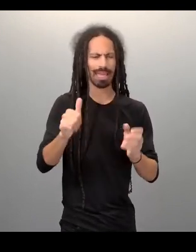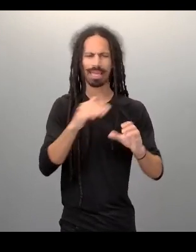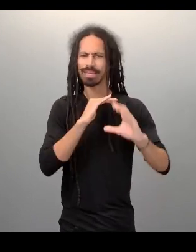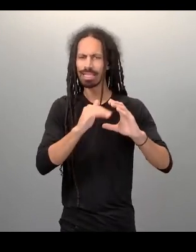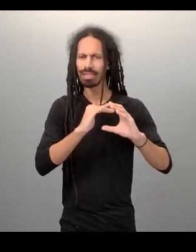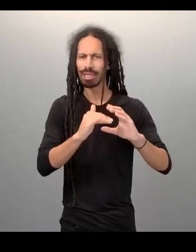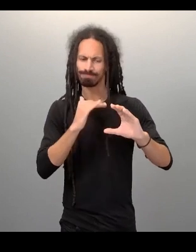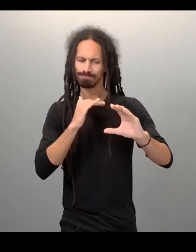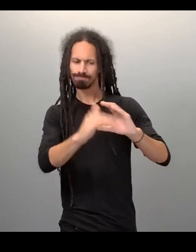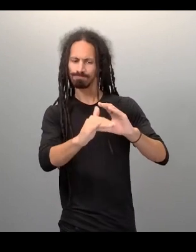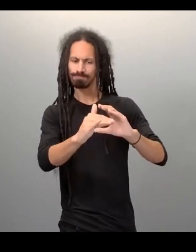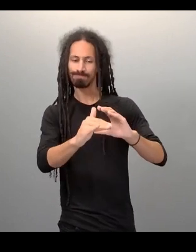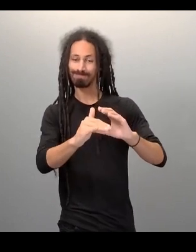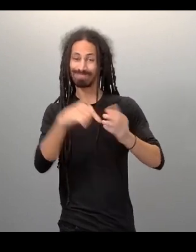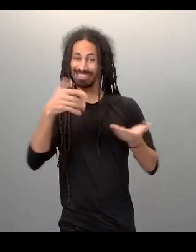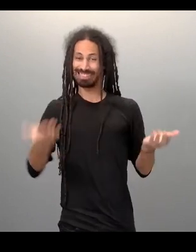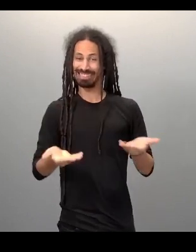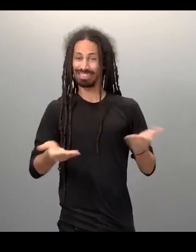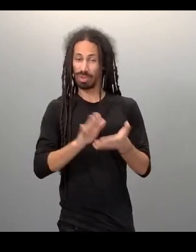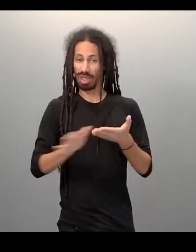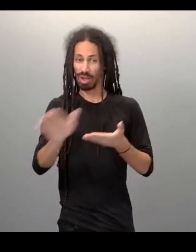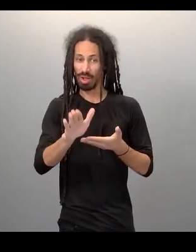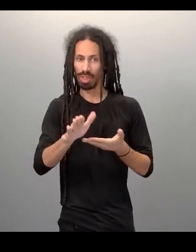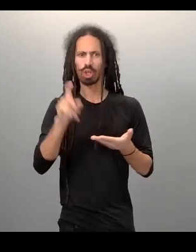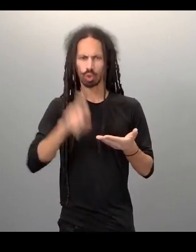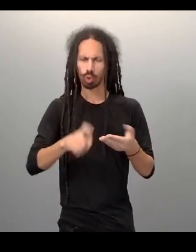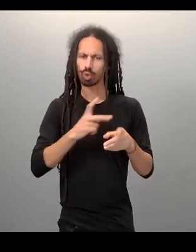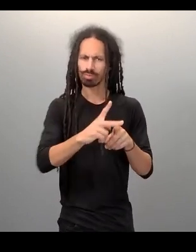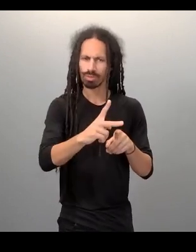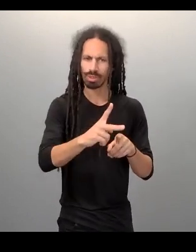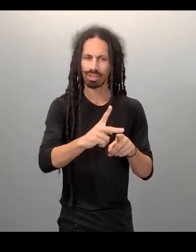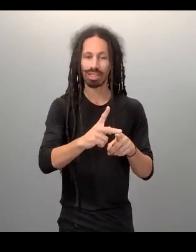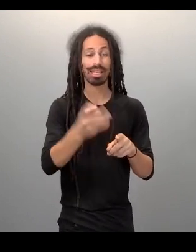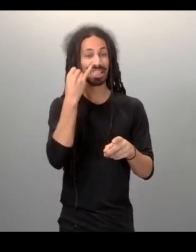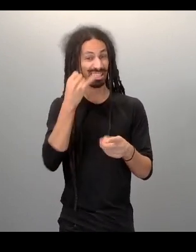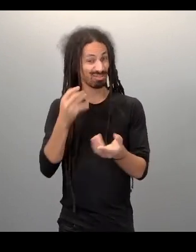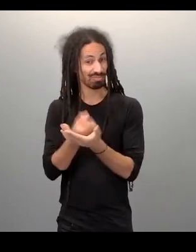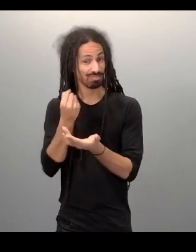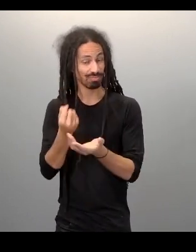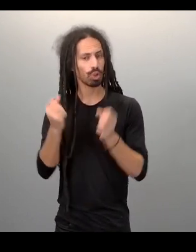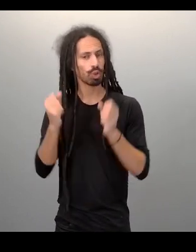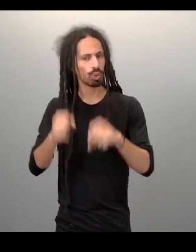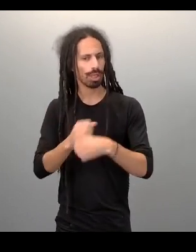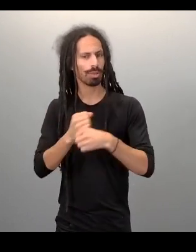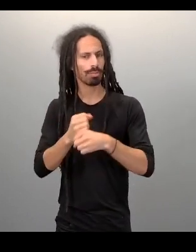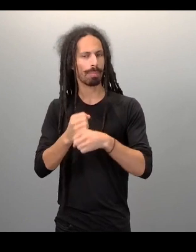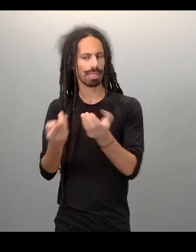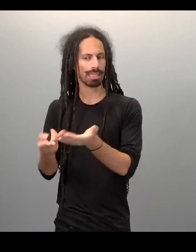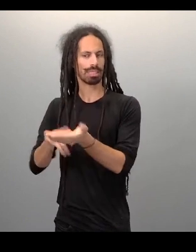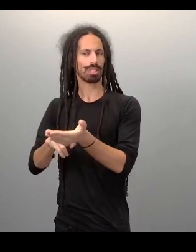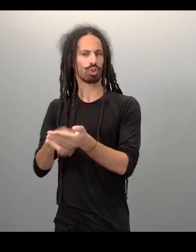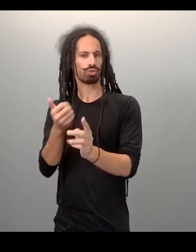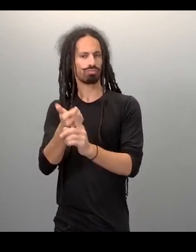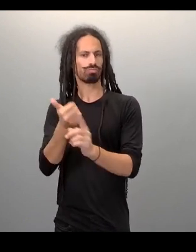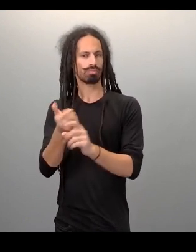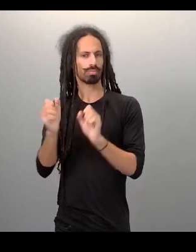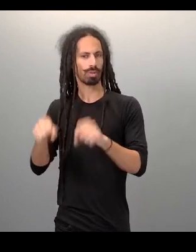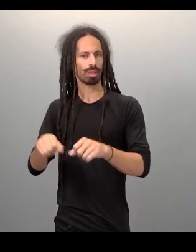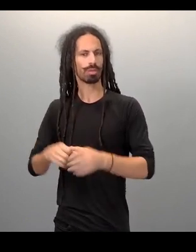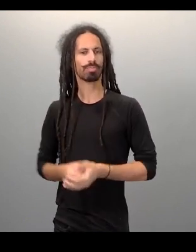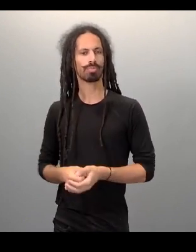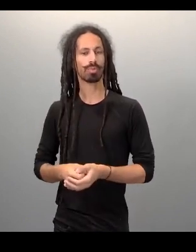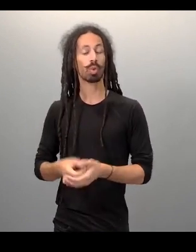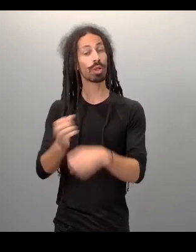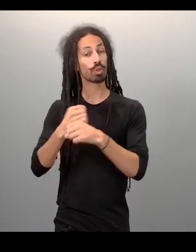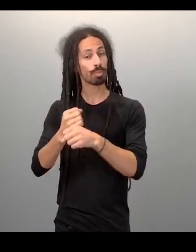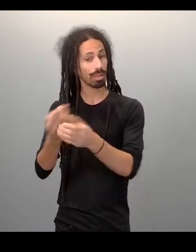professional, and you should create a college email signature when you get a chance. When writing a professional email, you want to focus on a